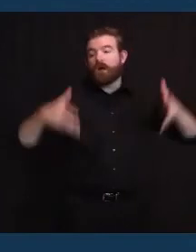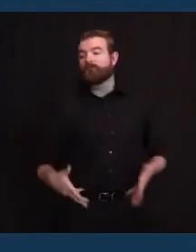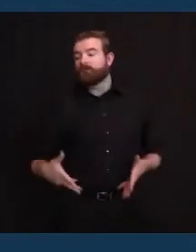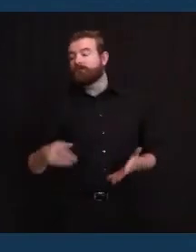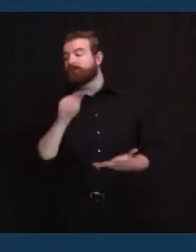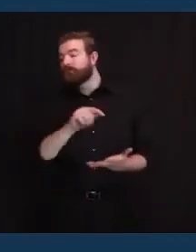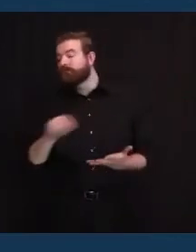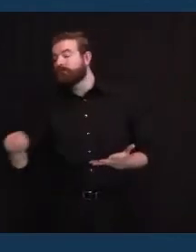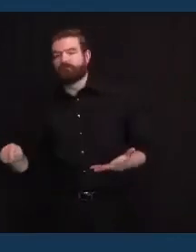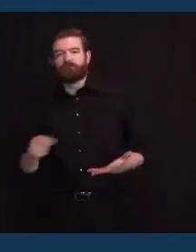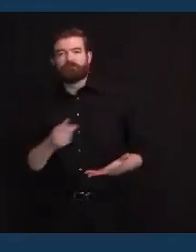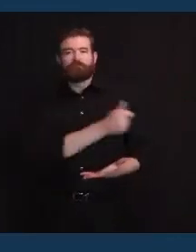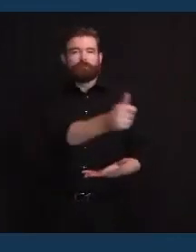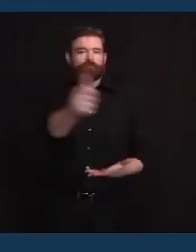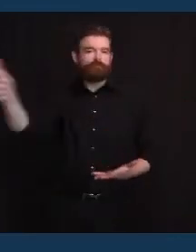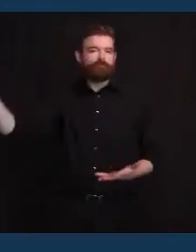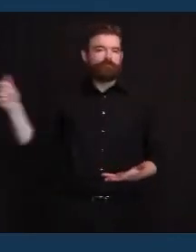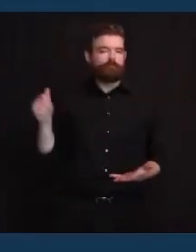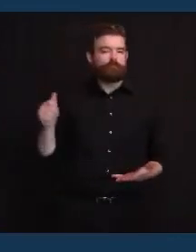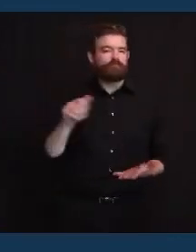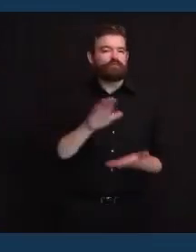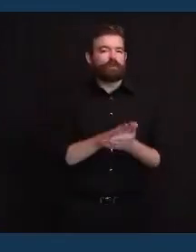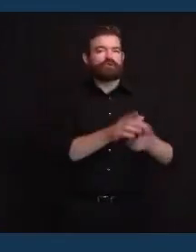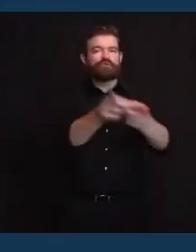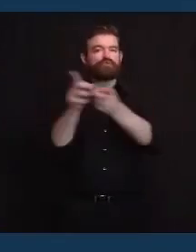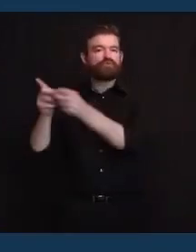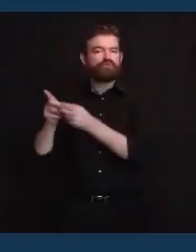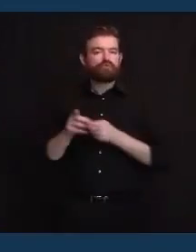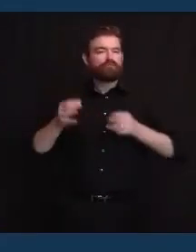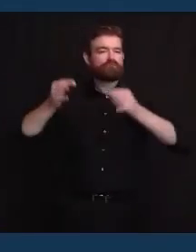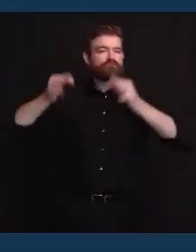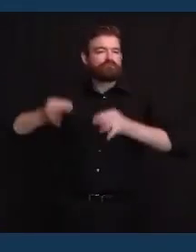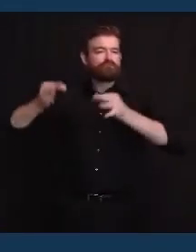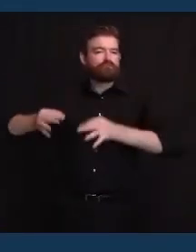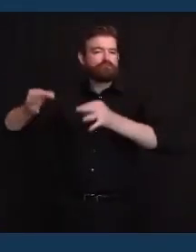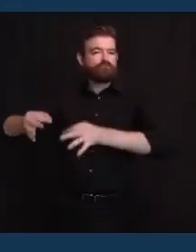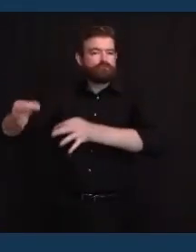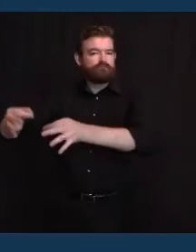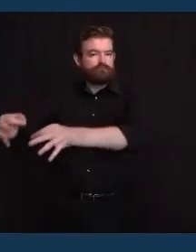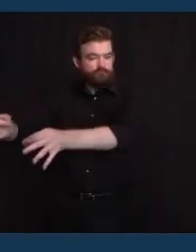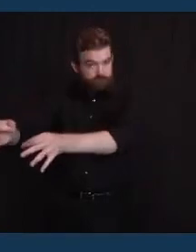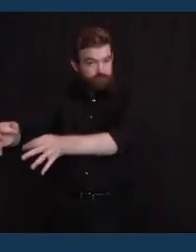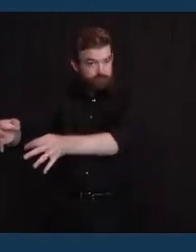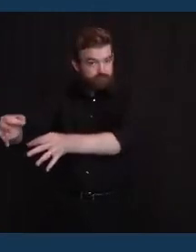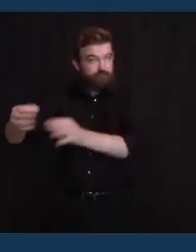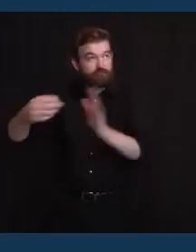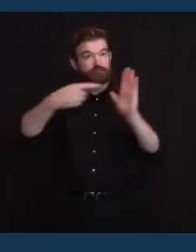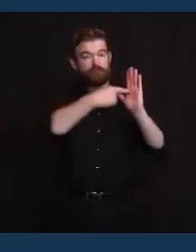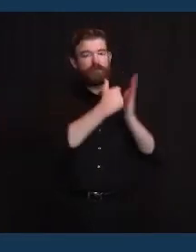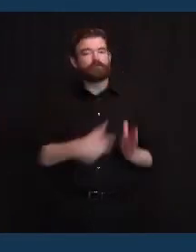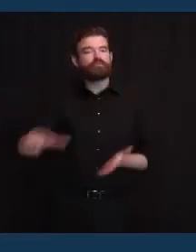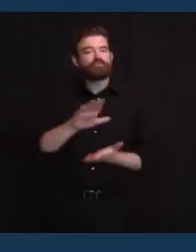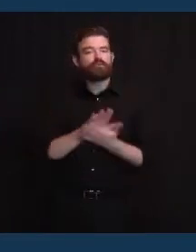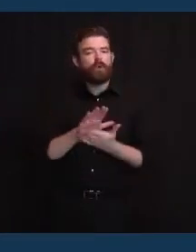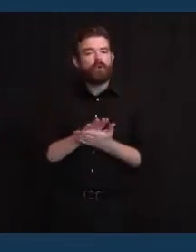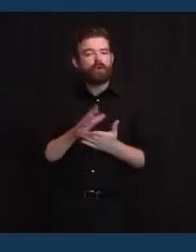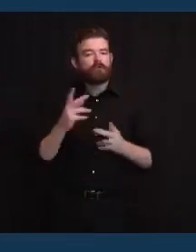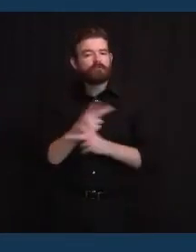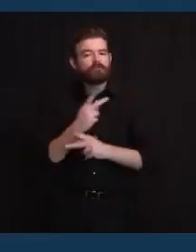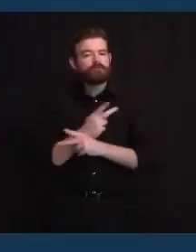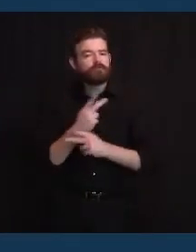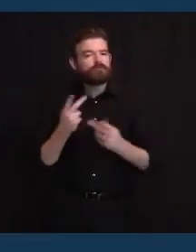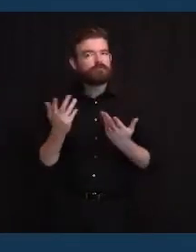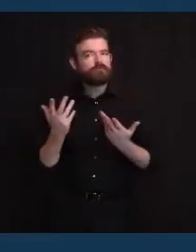needs of their students, their faculty and staffs, and their families. And it also comes with additional items for districts